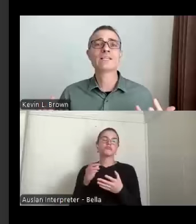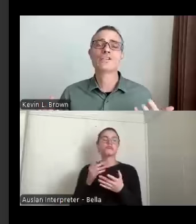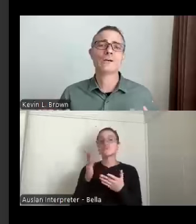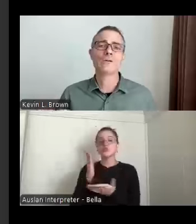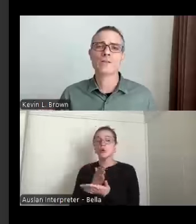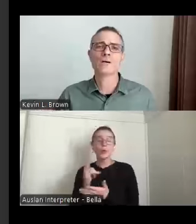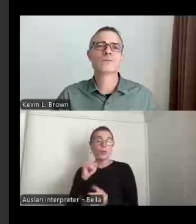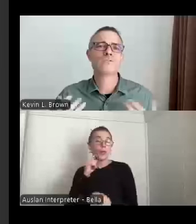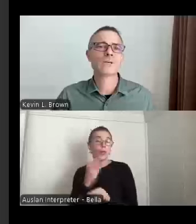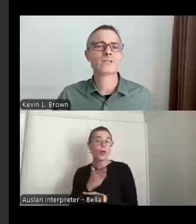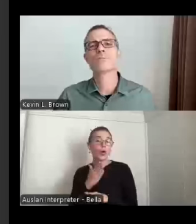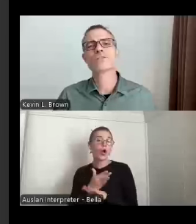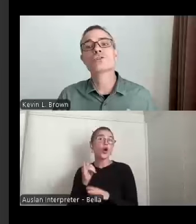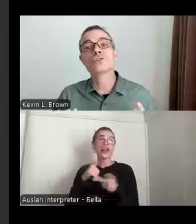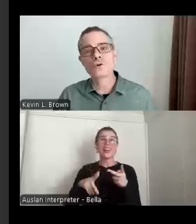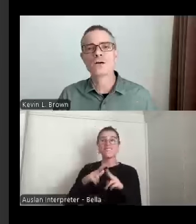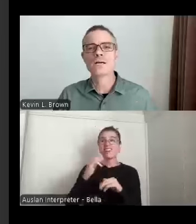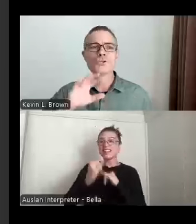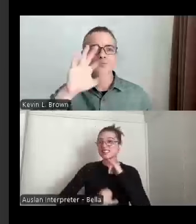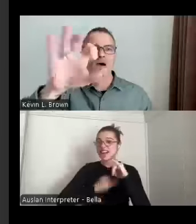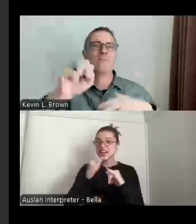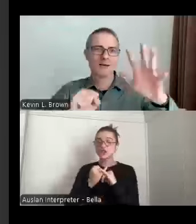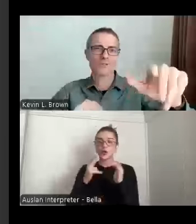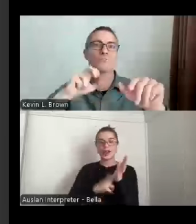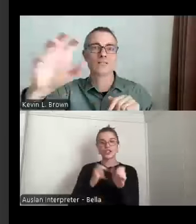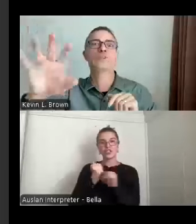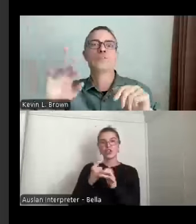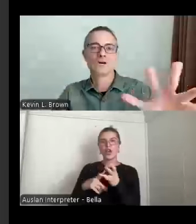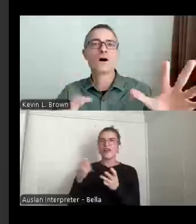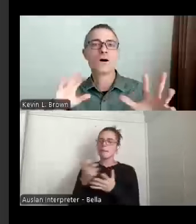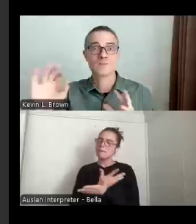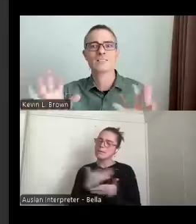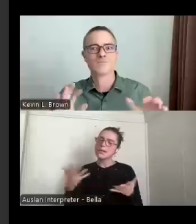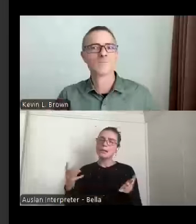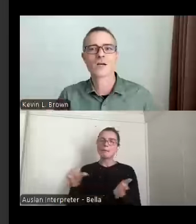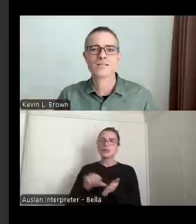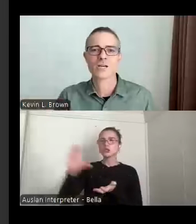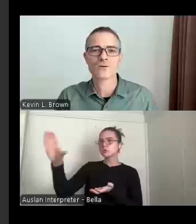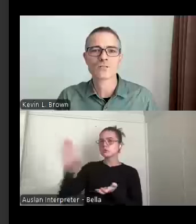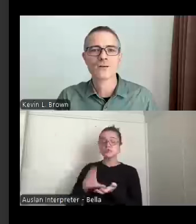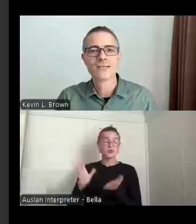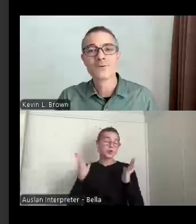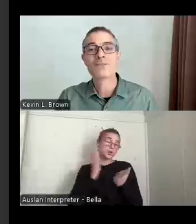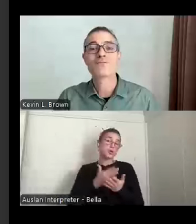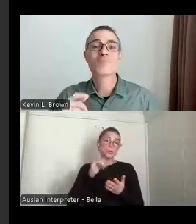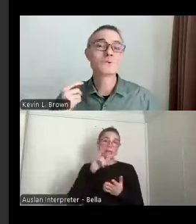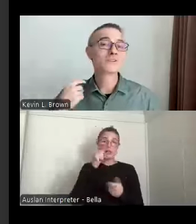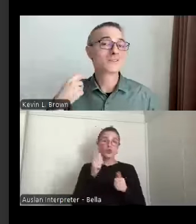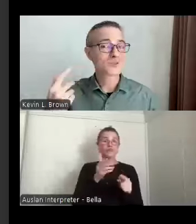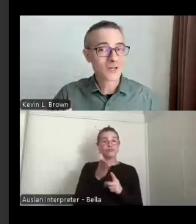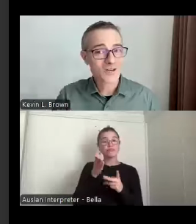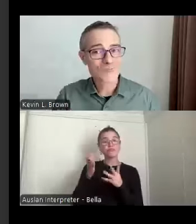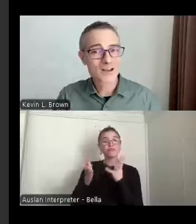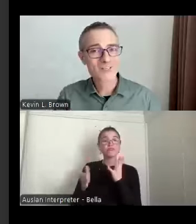international NGO with hundreds of millions in budget, sure, you might be able to really use all of these different marketing channels. But for